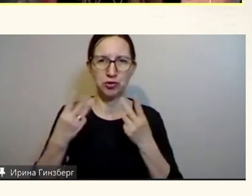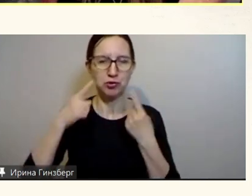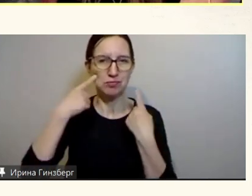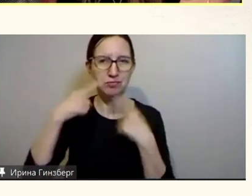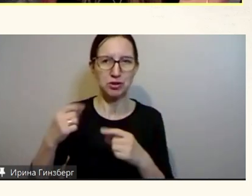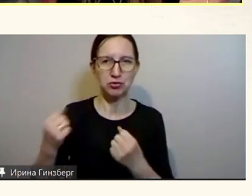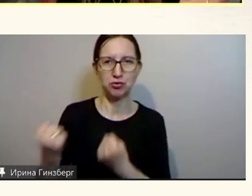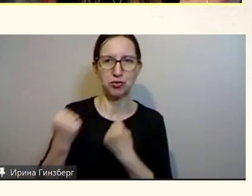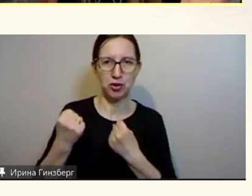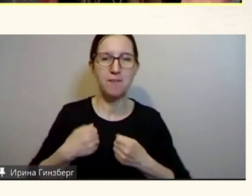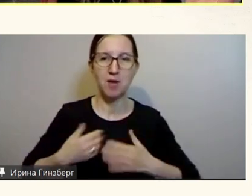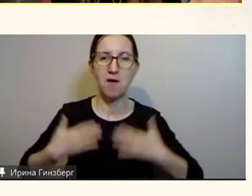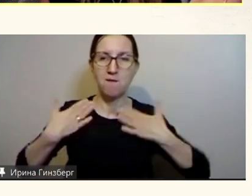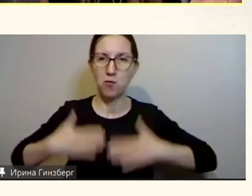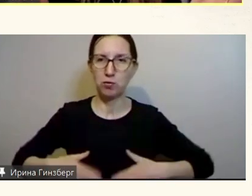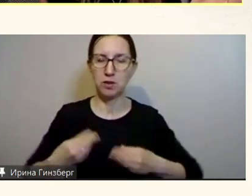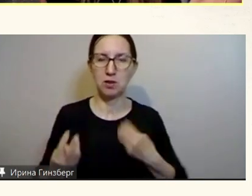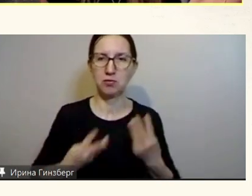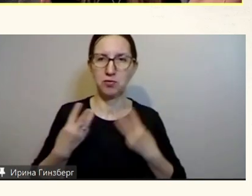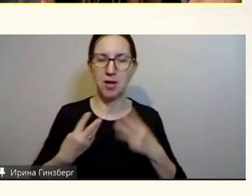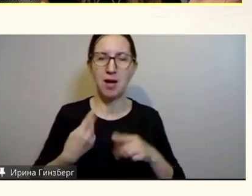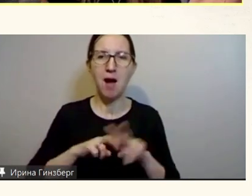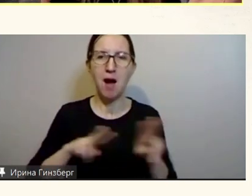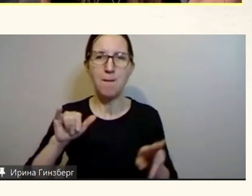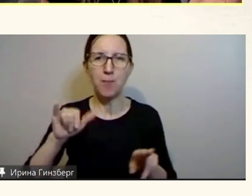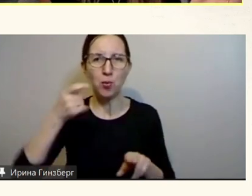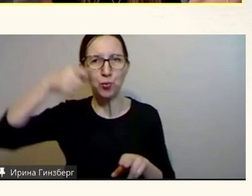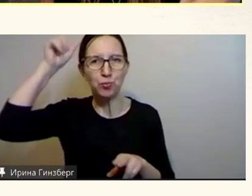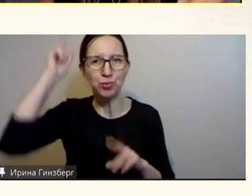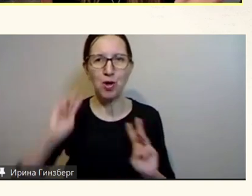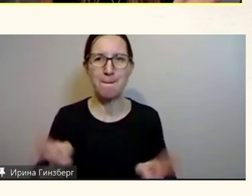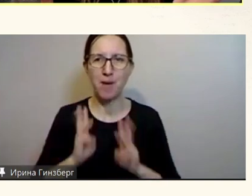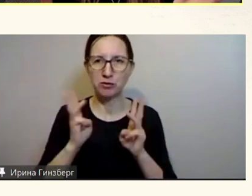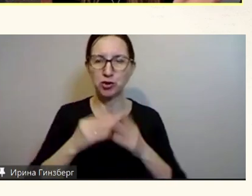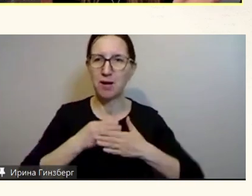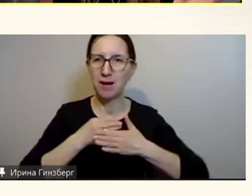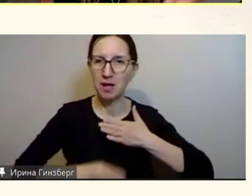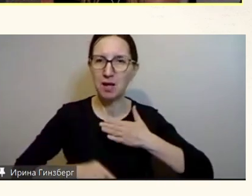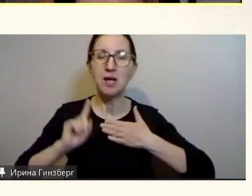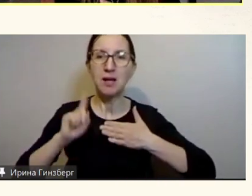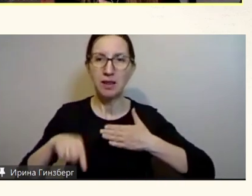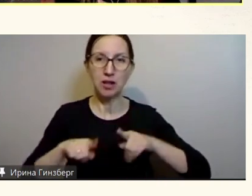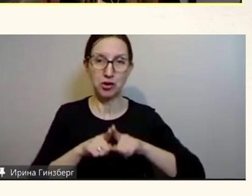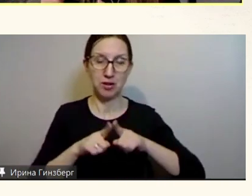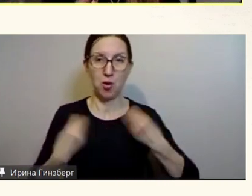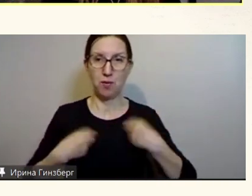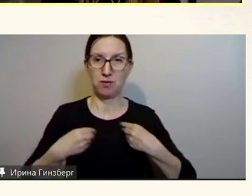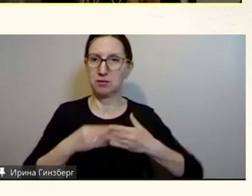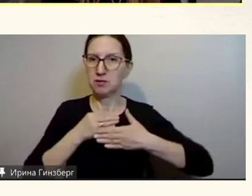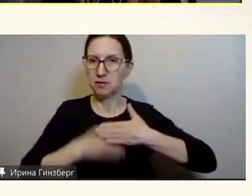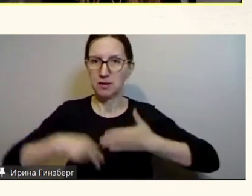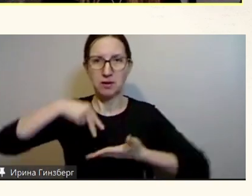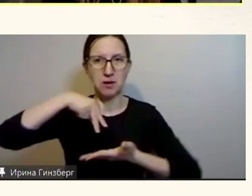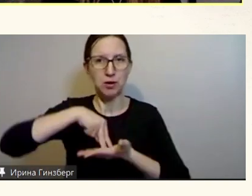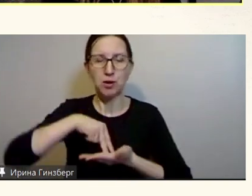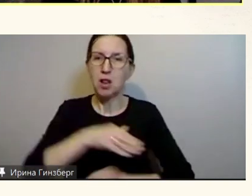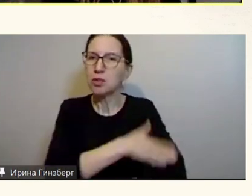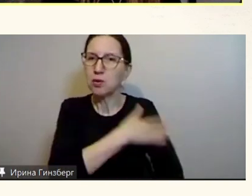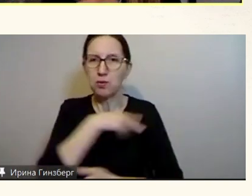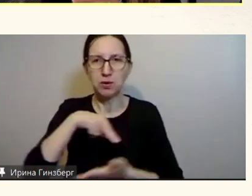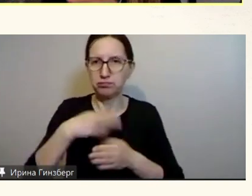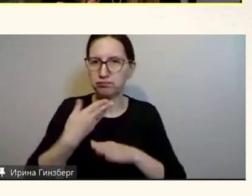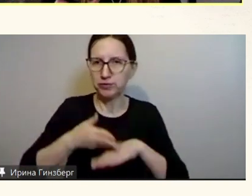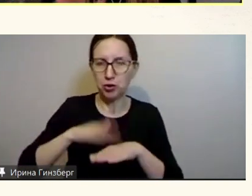couldn't stand there for very long. So it everything happened rather quickly. We were shooting